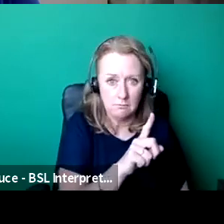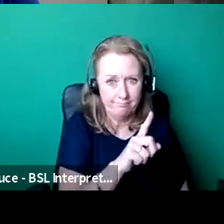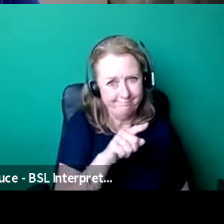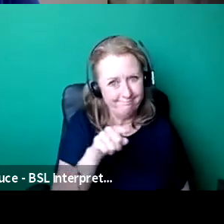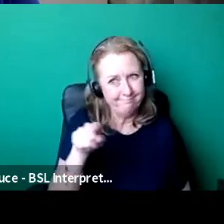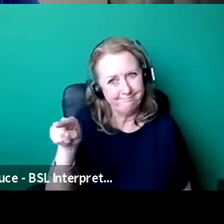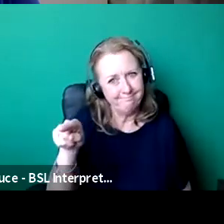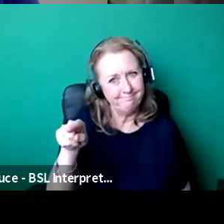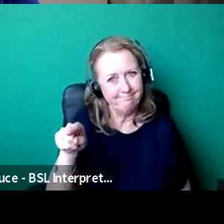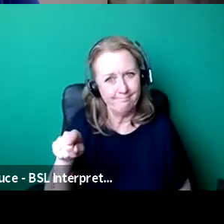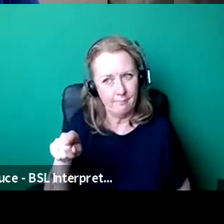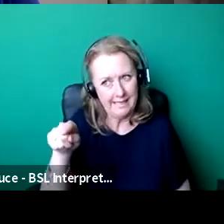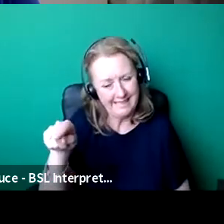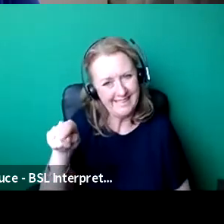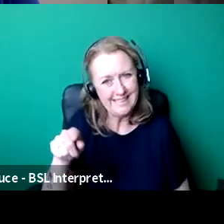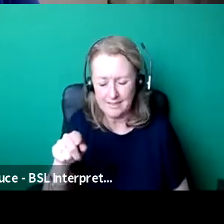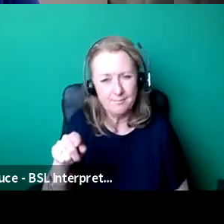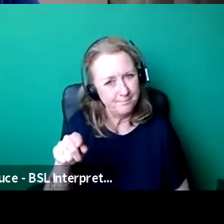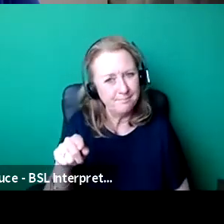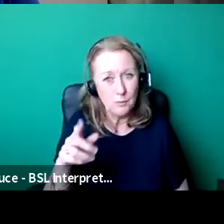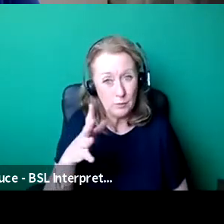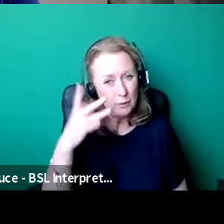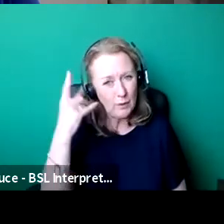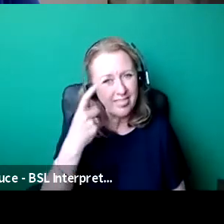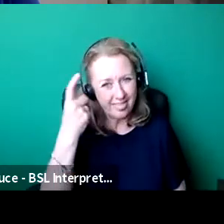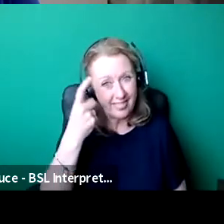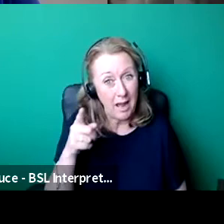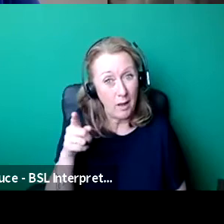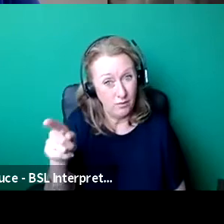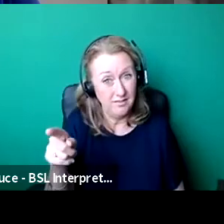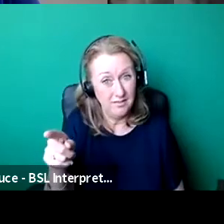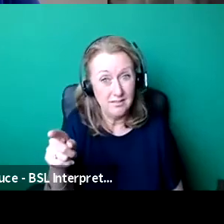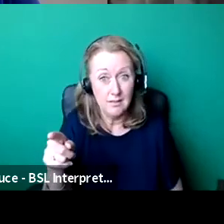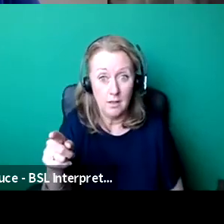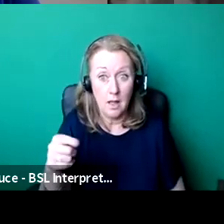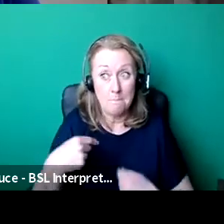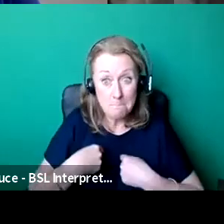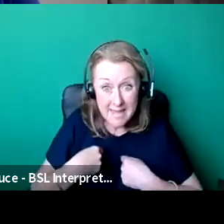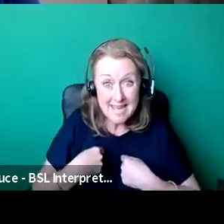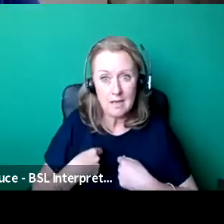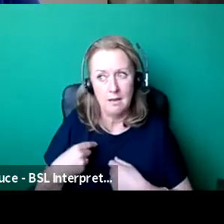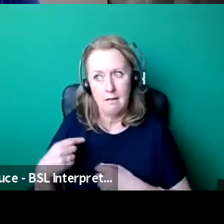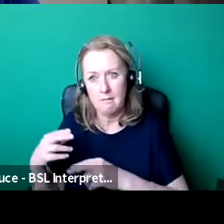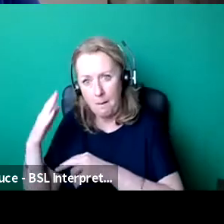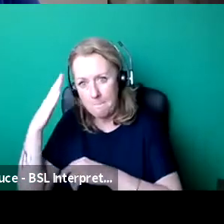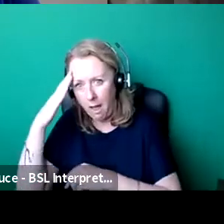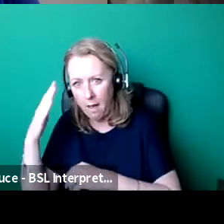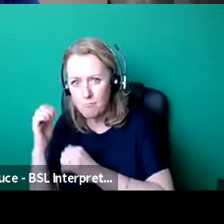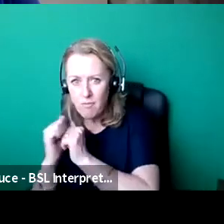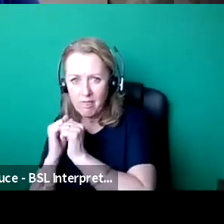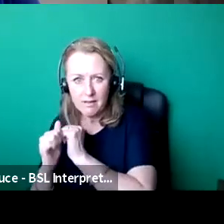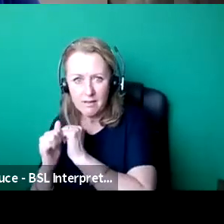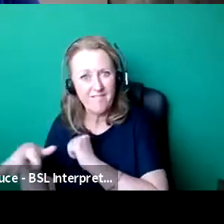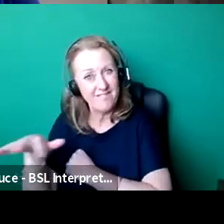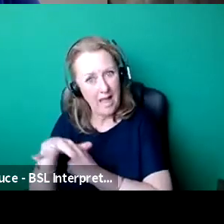there's other elements that you need to start thinking about, which is, you know, me, your mom, your brothers, your family,